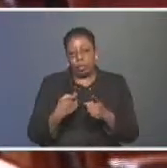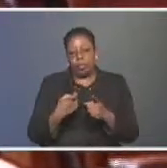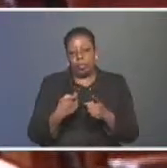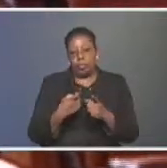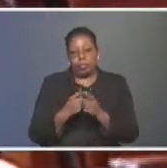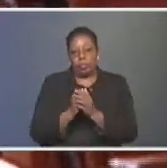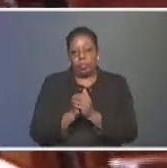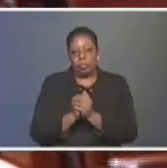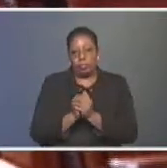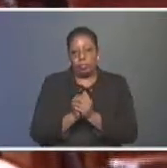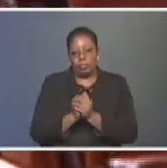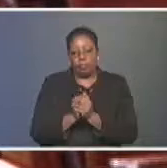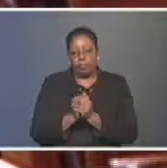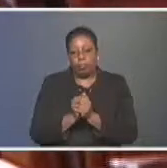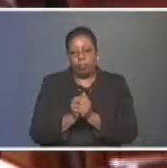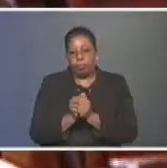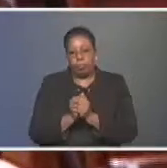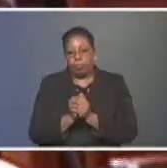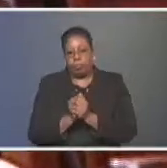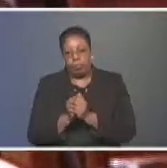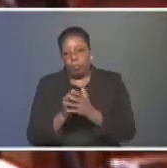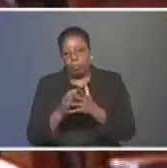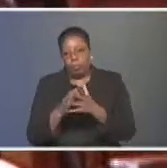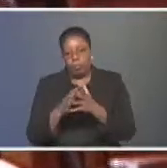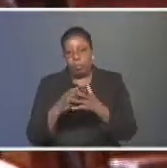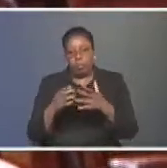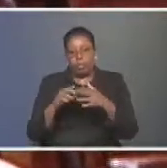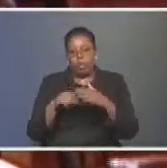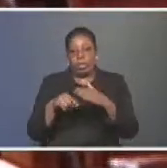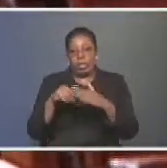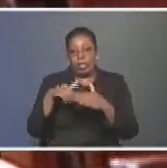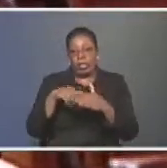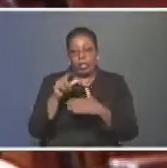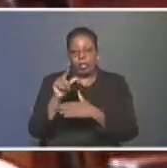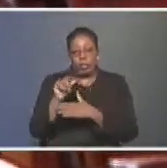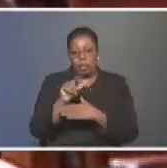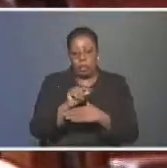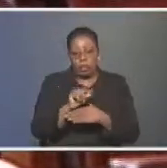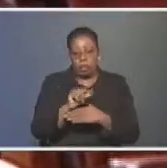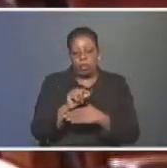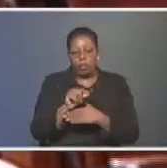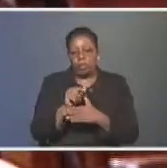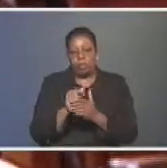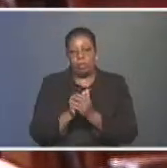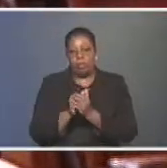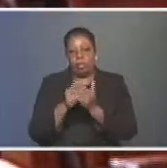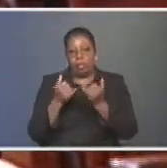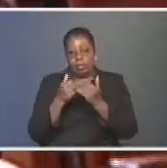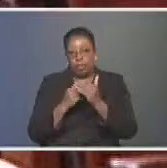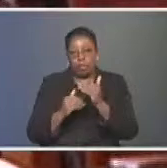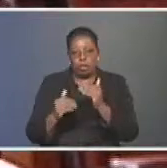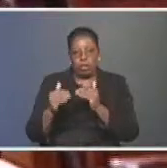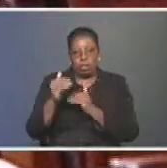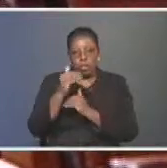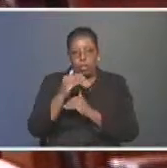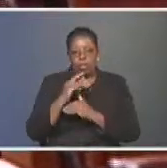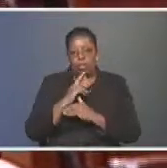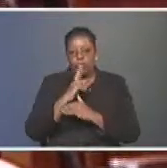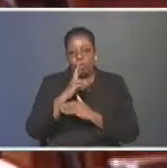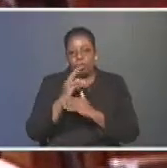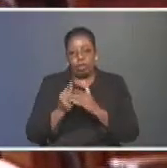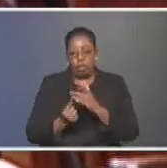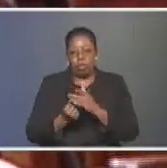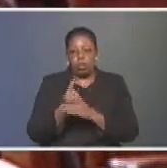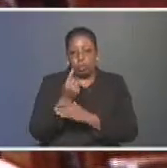double-digit contraction in 2020 and is poised to achieve some gains in real growth